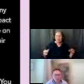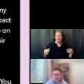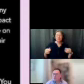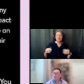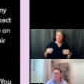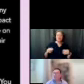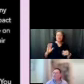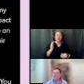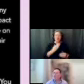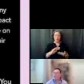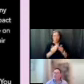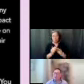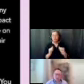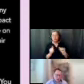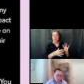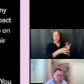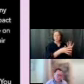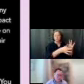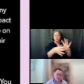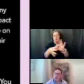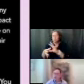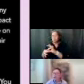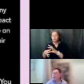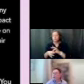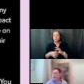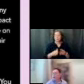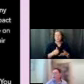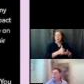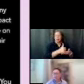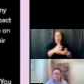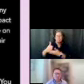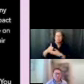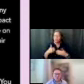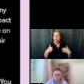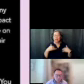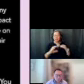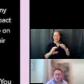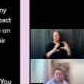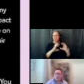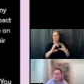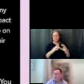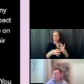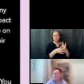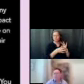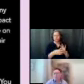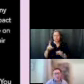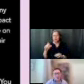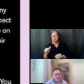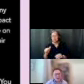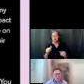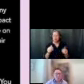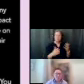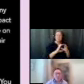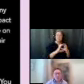our people, and help each other have these conversations, right, regarding disability, whether it's family or in the community, and